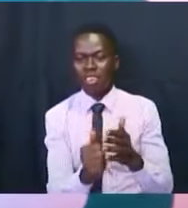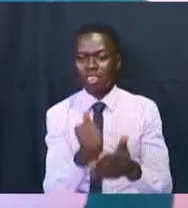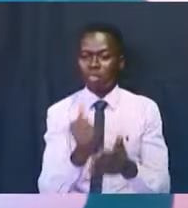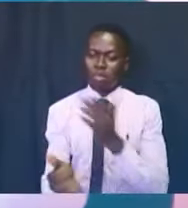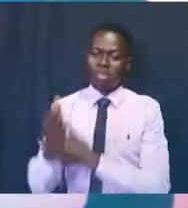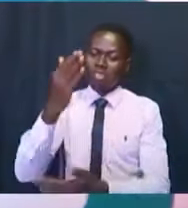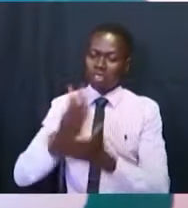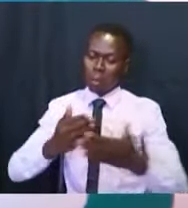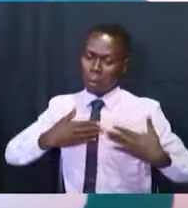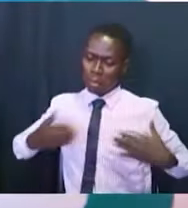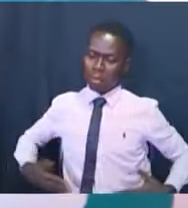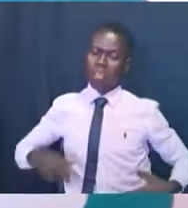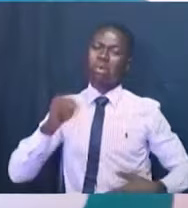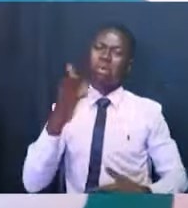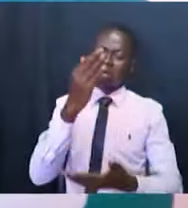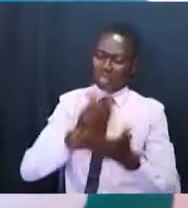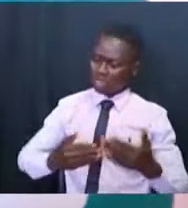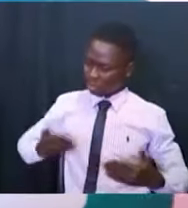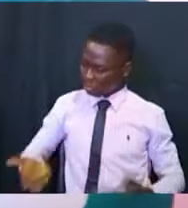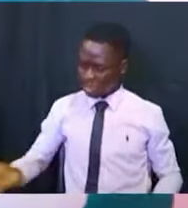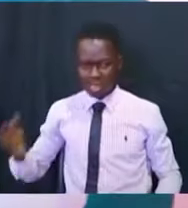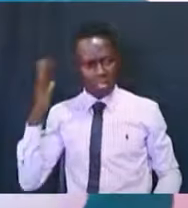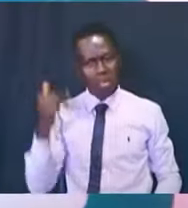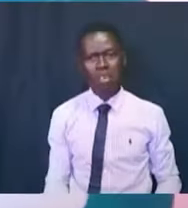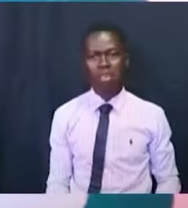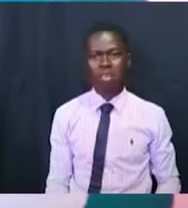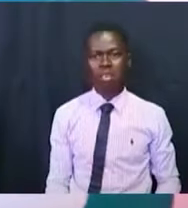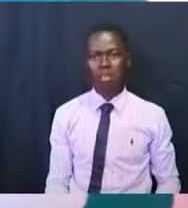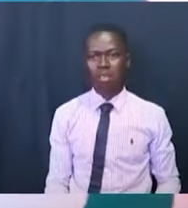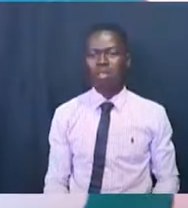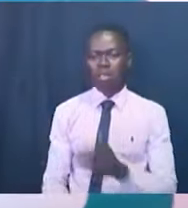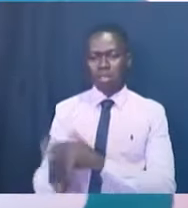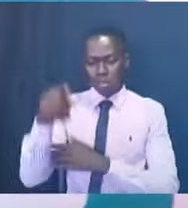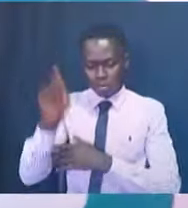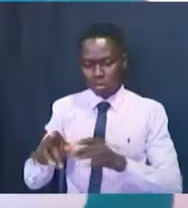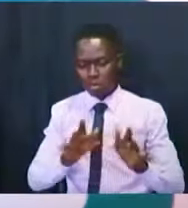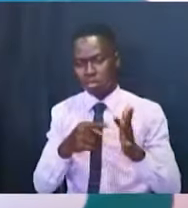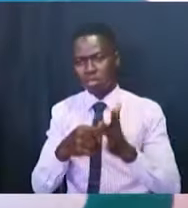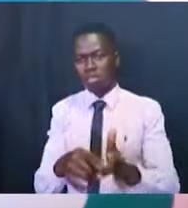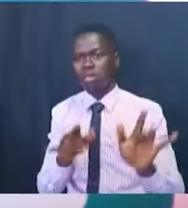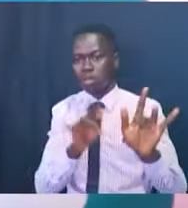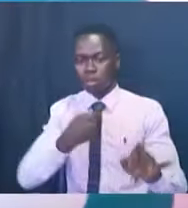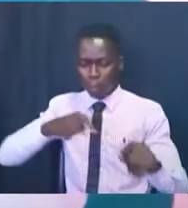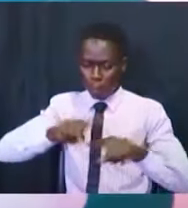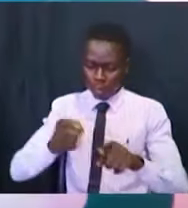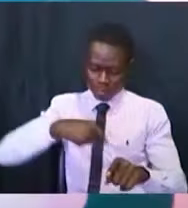Yeah. May God have mercy. Now, but we need to rise and push back these